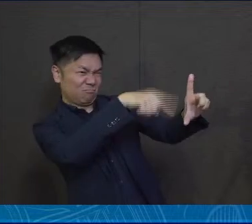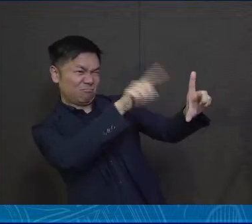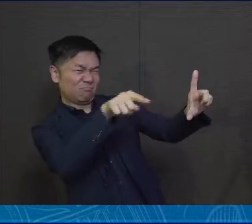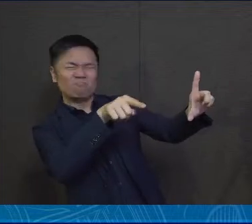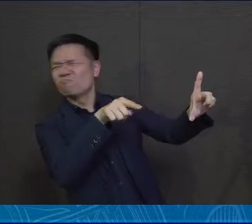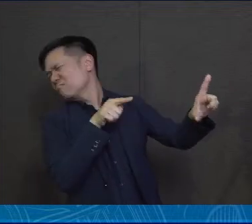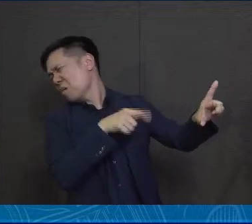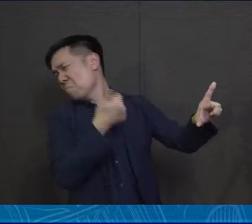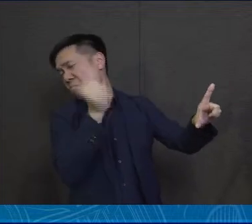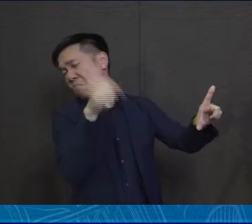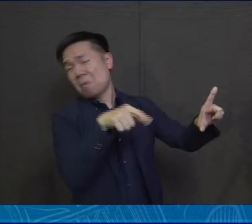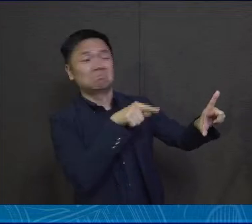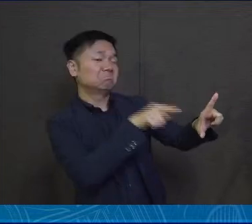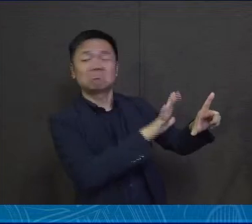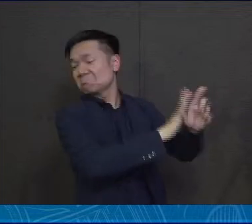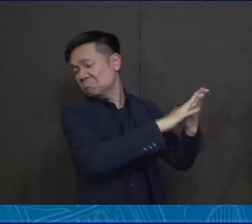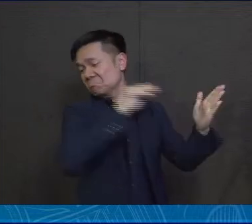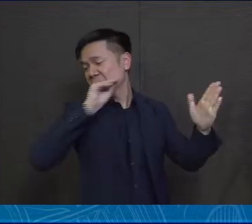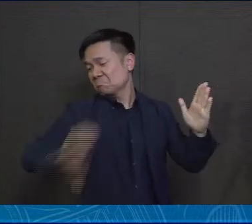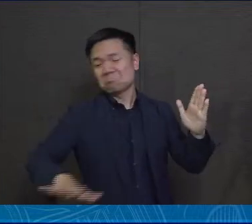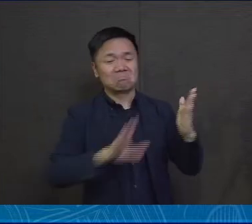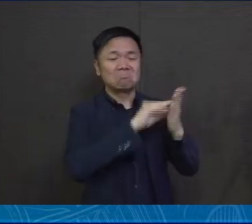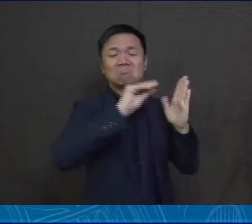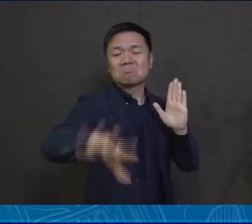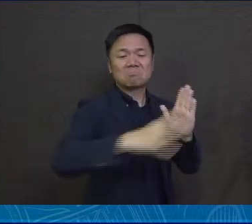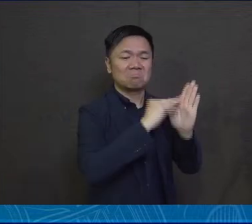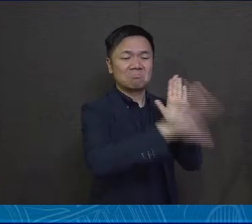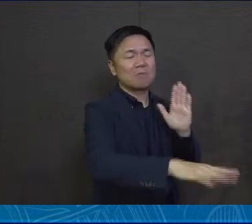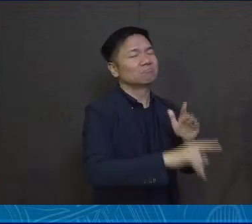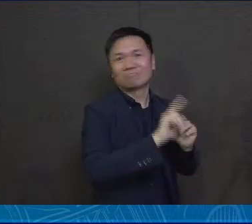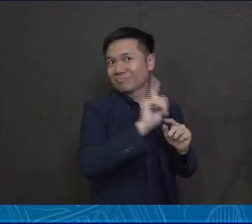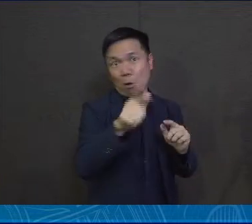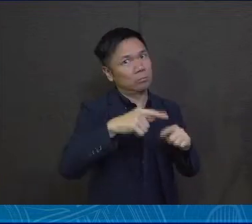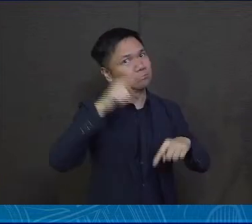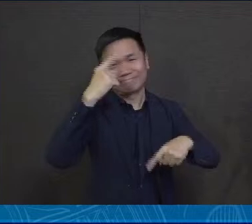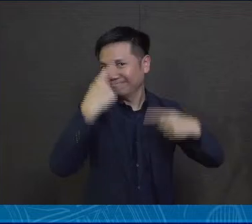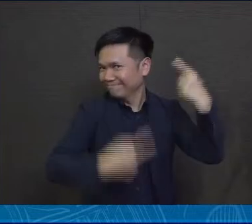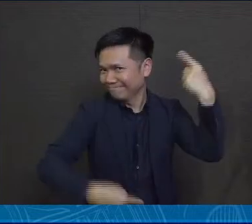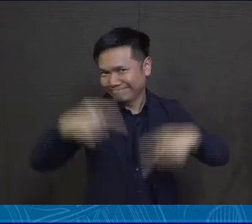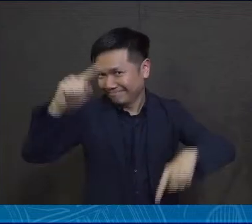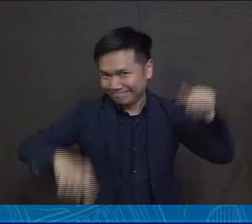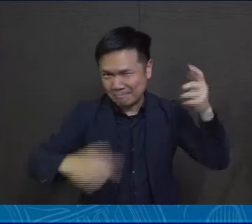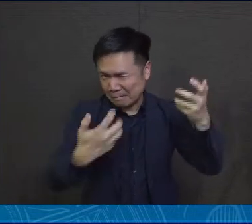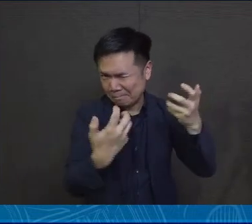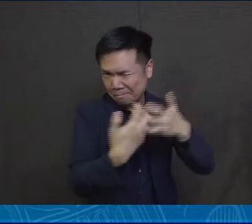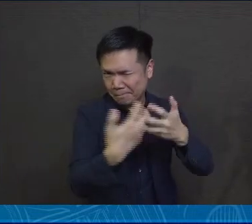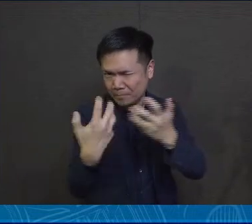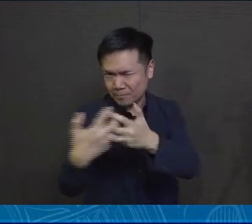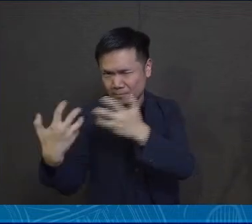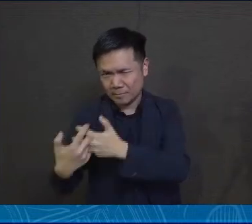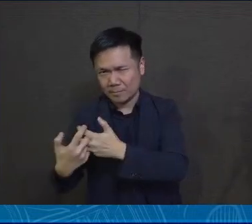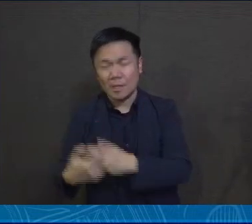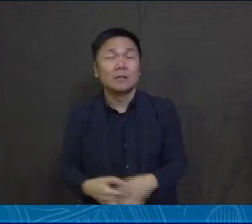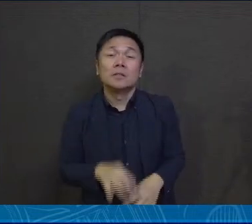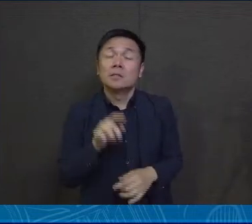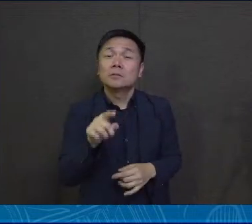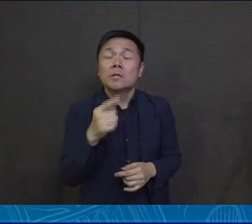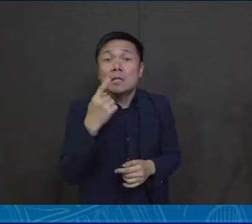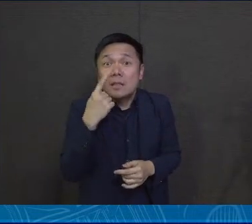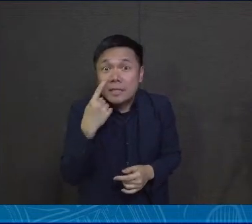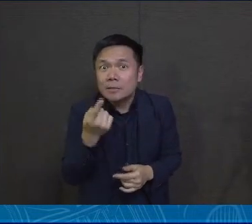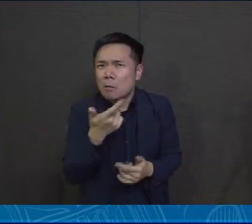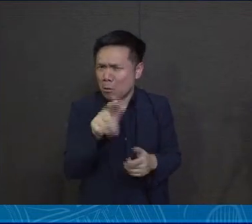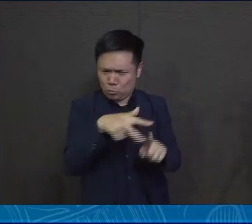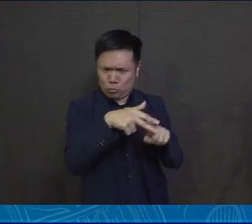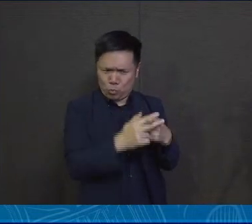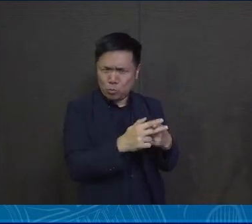in a particular area or how it has to be adjusted given new circumstances. But I think we have new opportunities, and if we use it properly, if